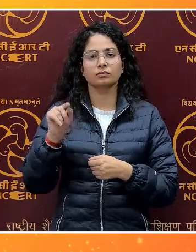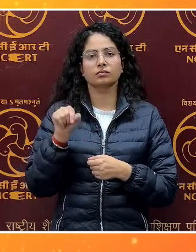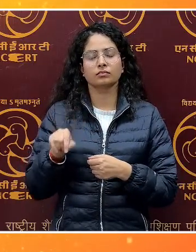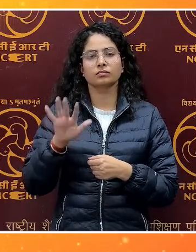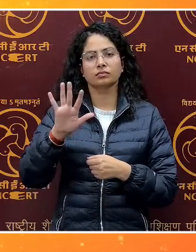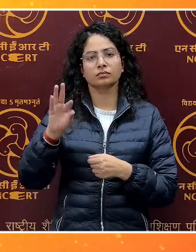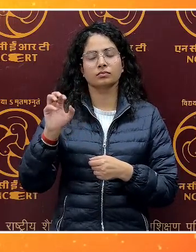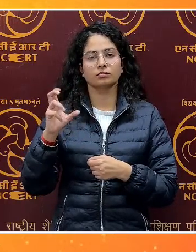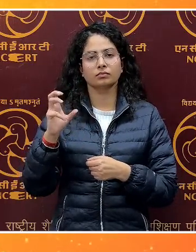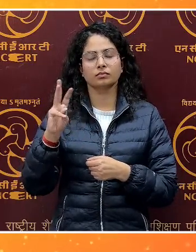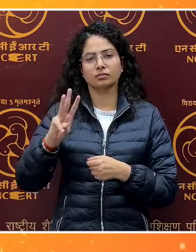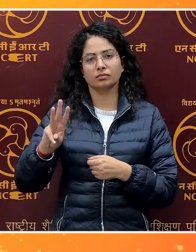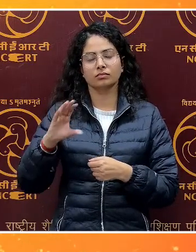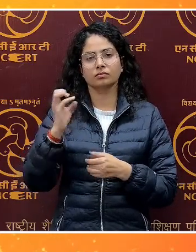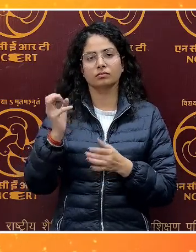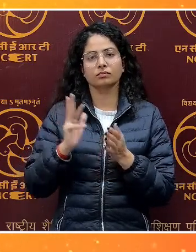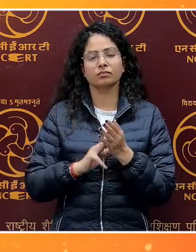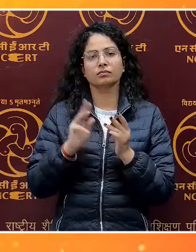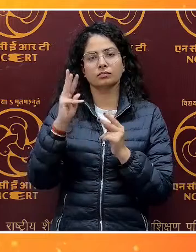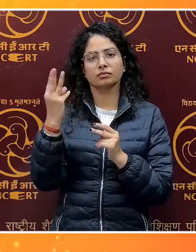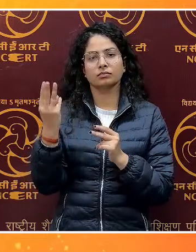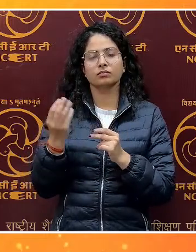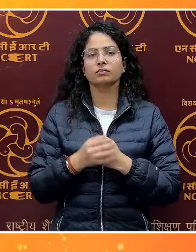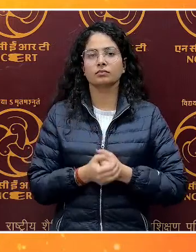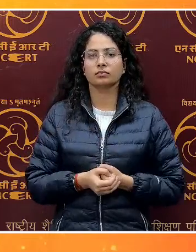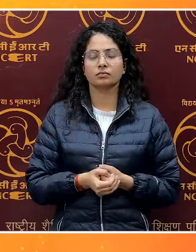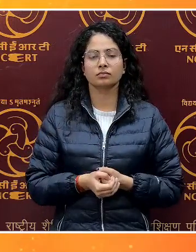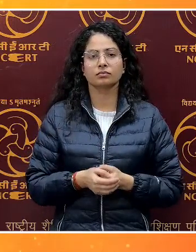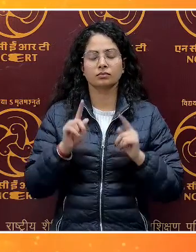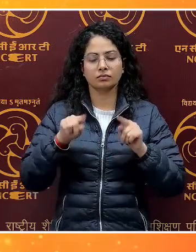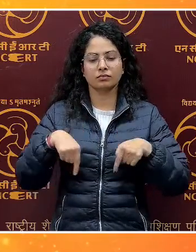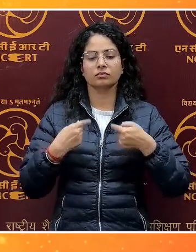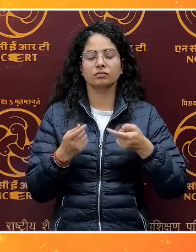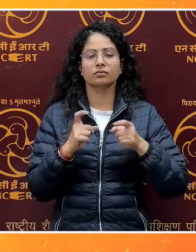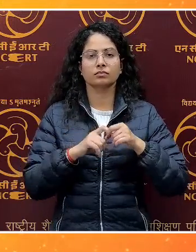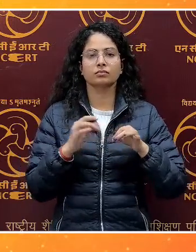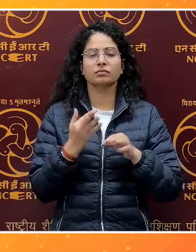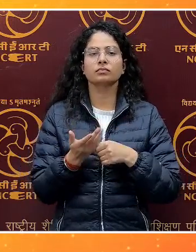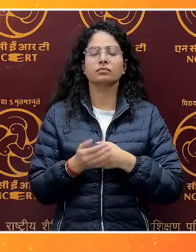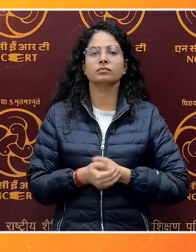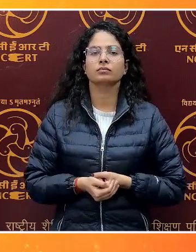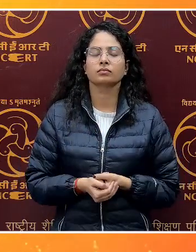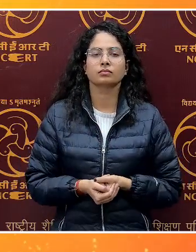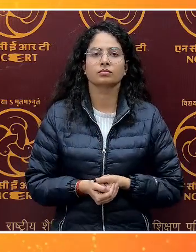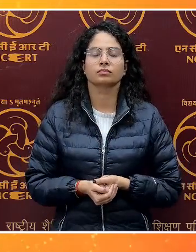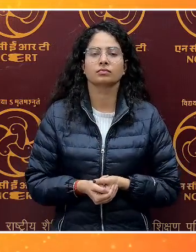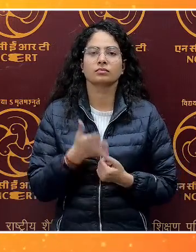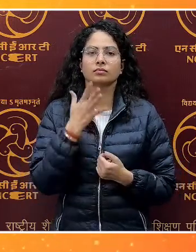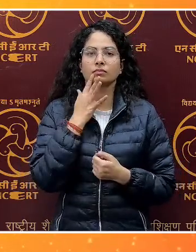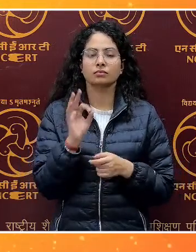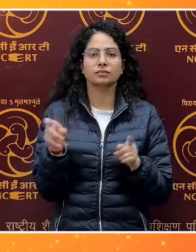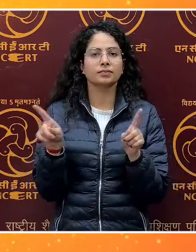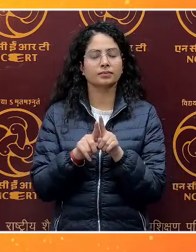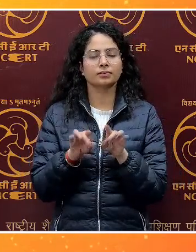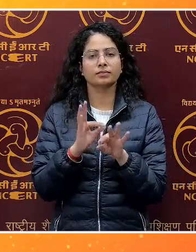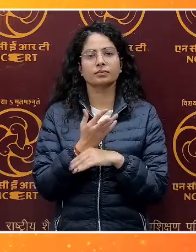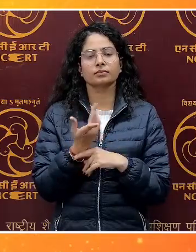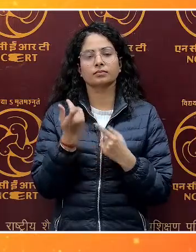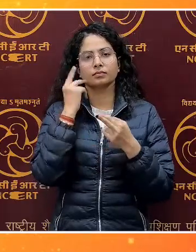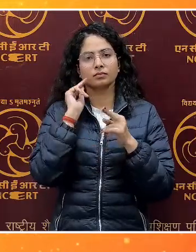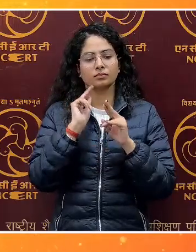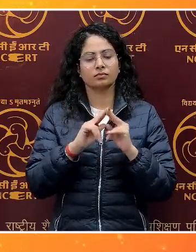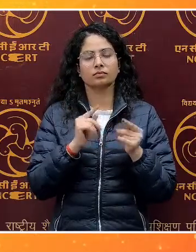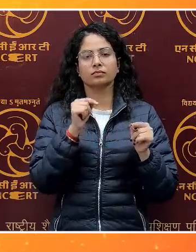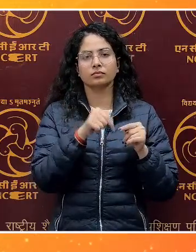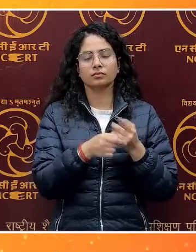523.53 centimeter cube. Okay. Here comes another interesting question, children, and it is very important also. A vessel is in the